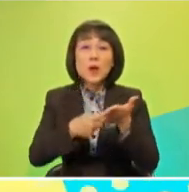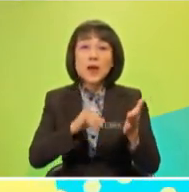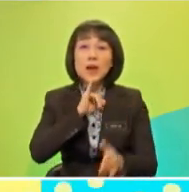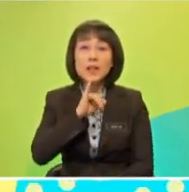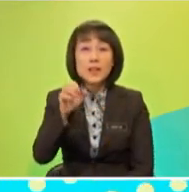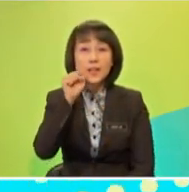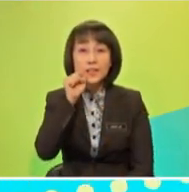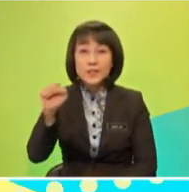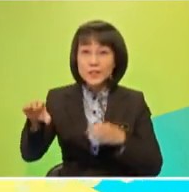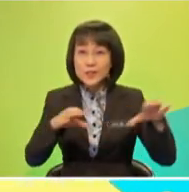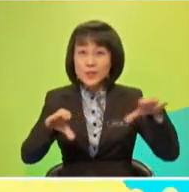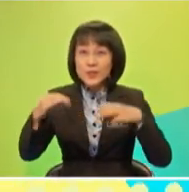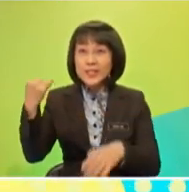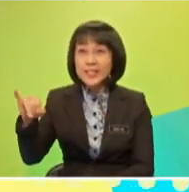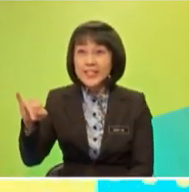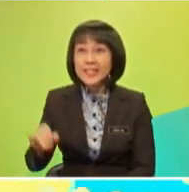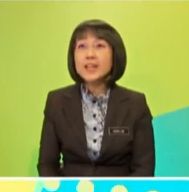doing?